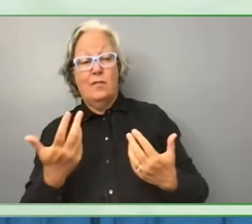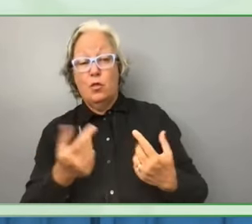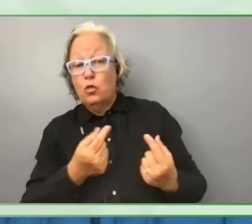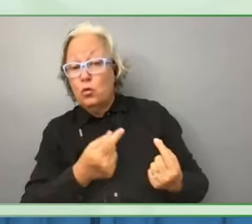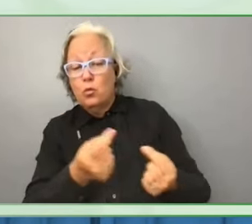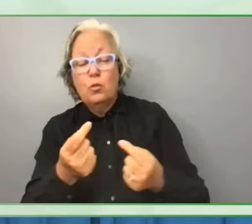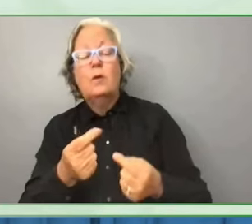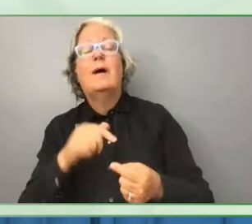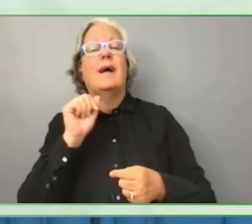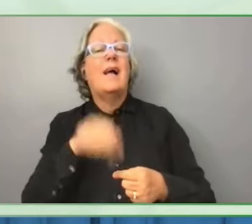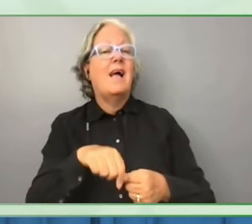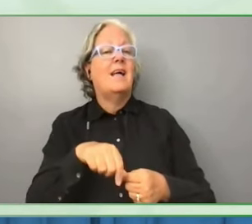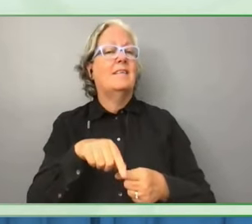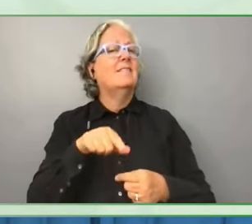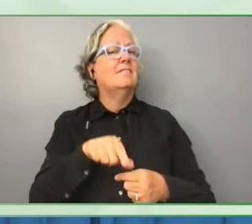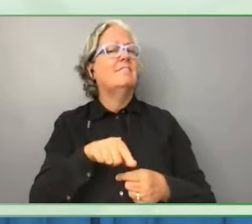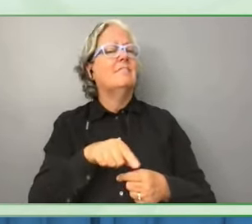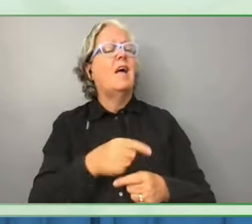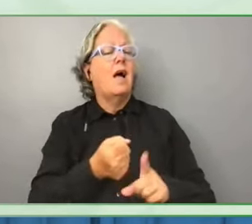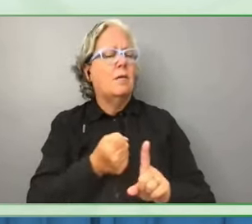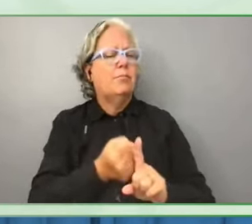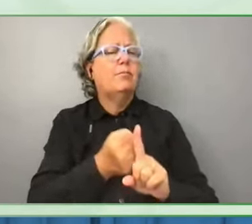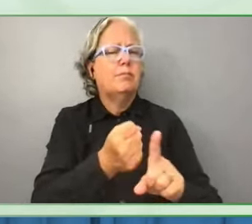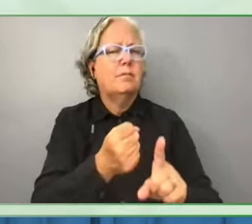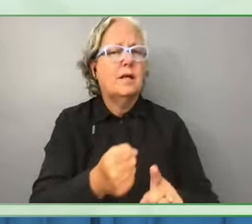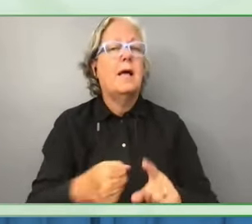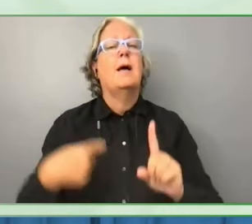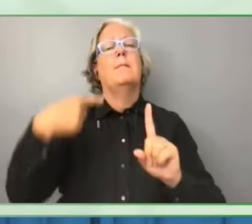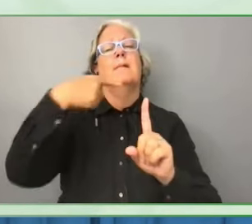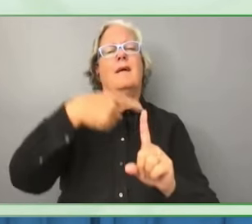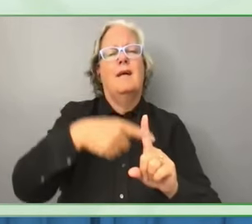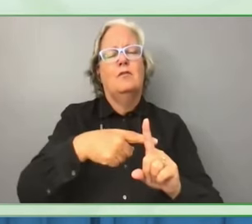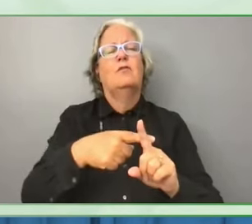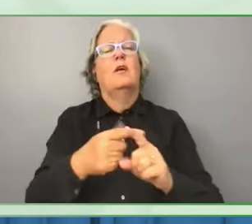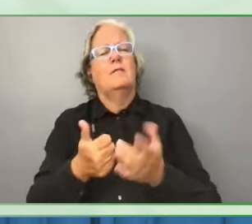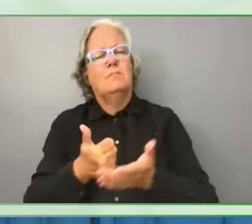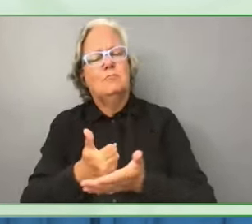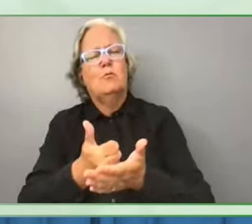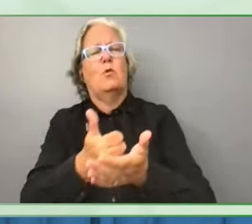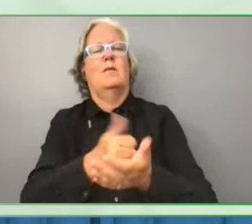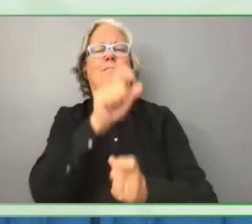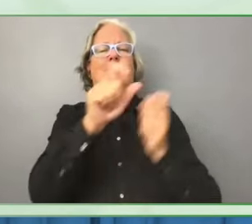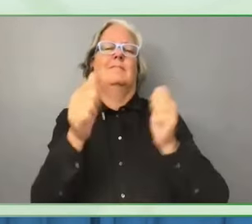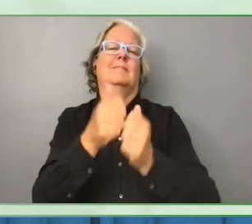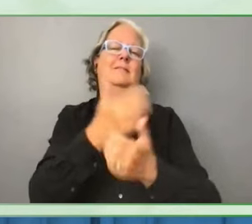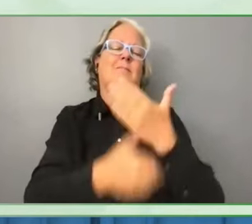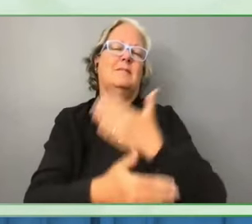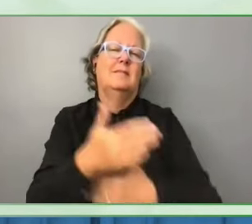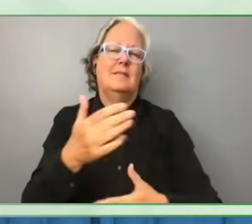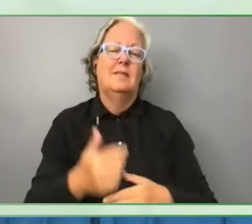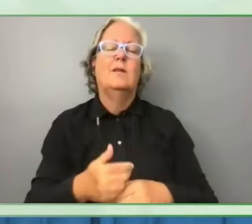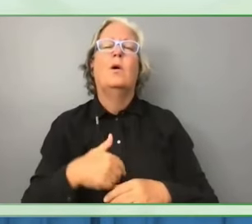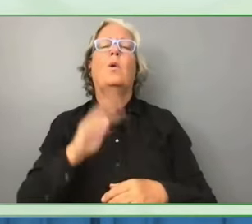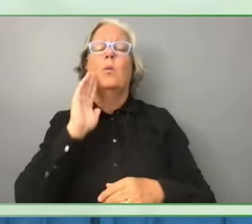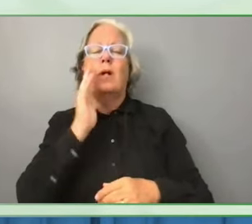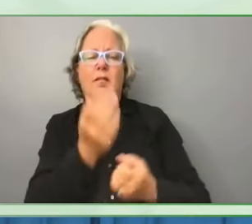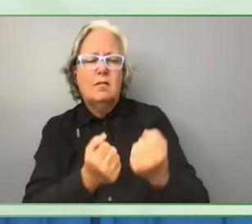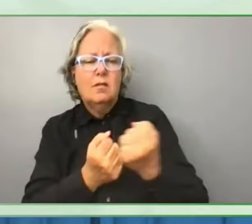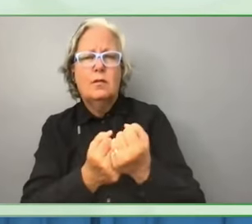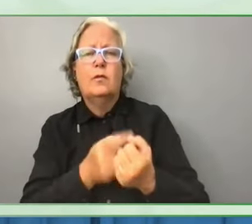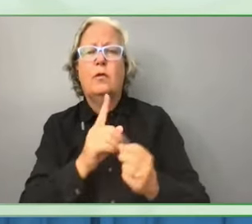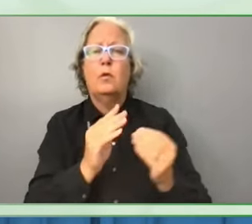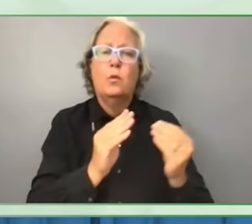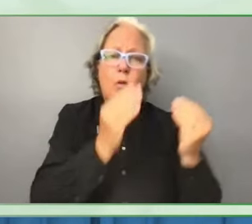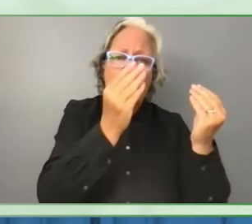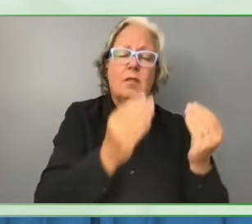and benefit those with disability. We will continue to support youth and children